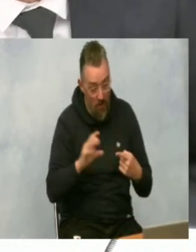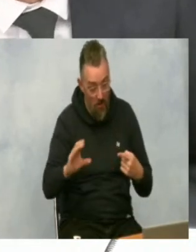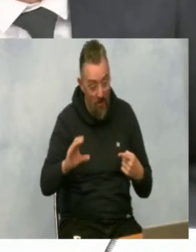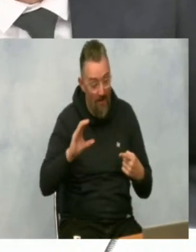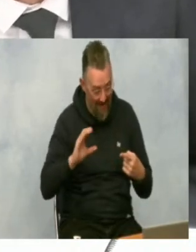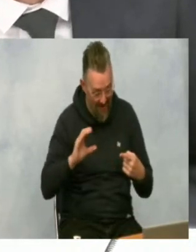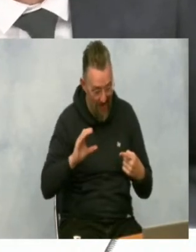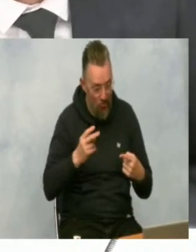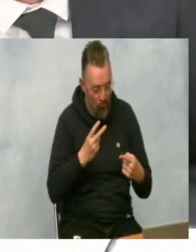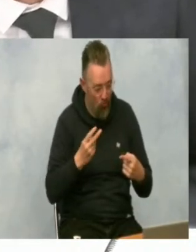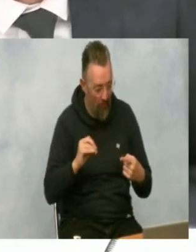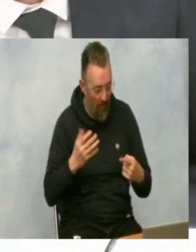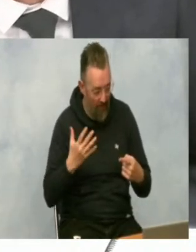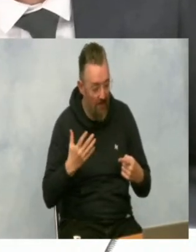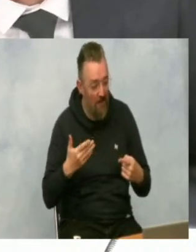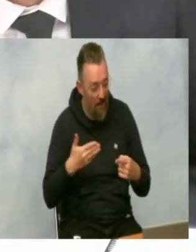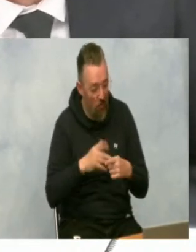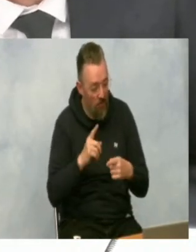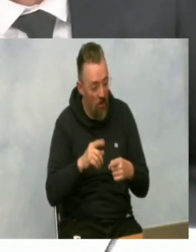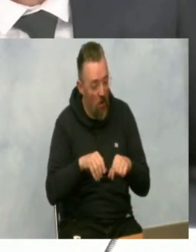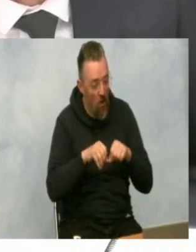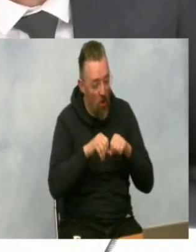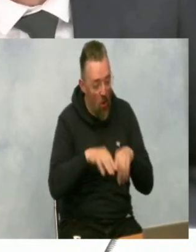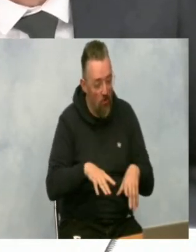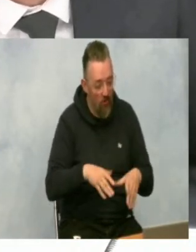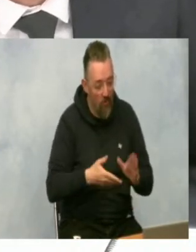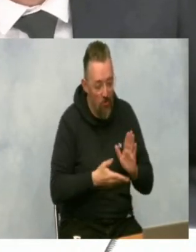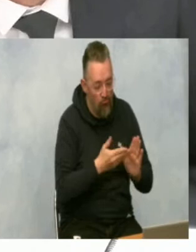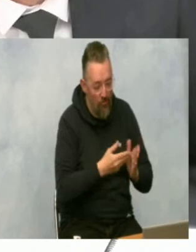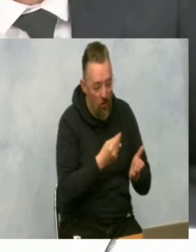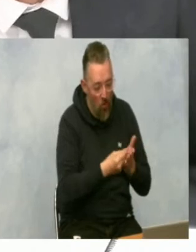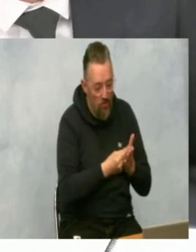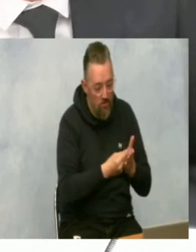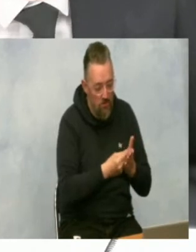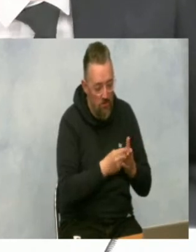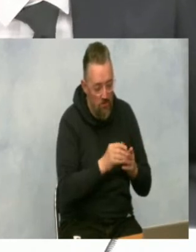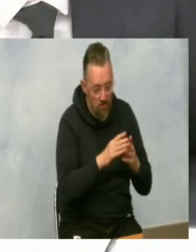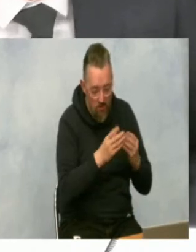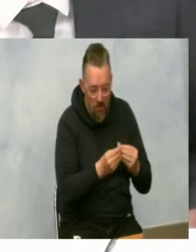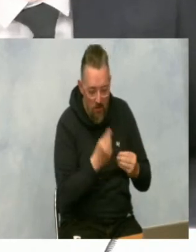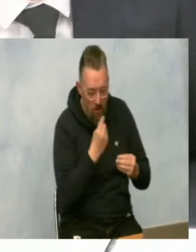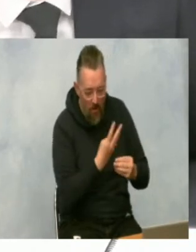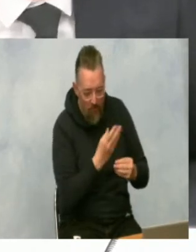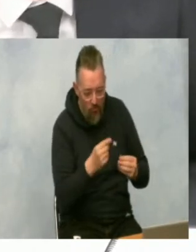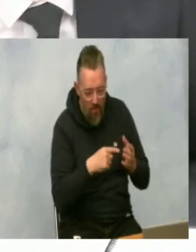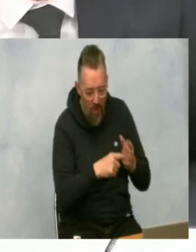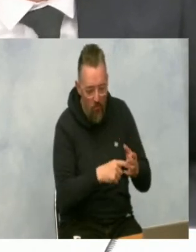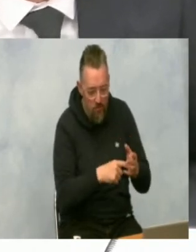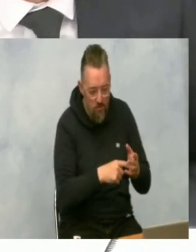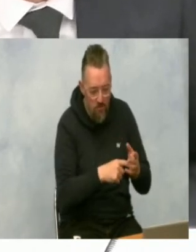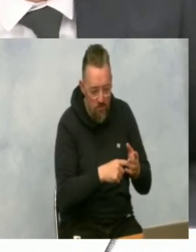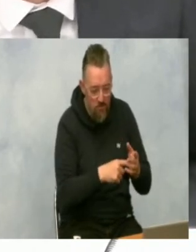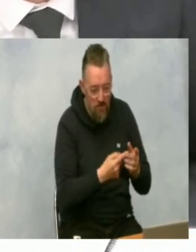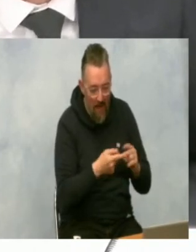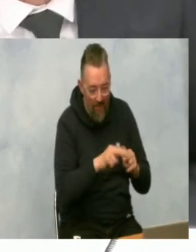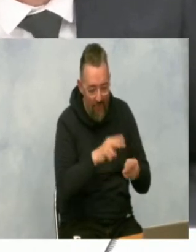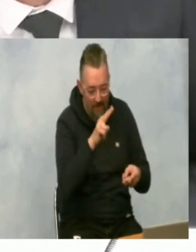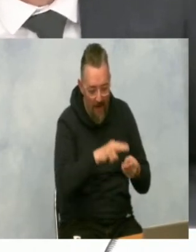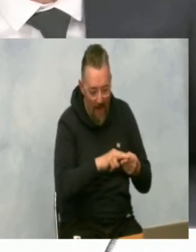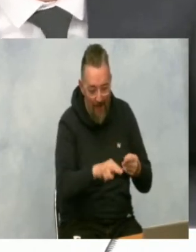is obviously the loss of the ongoing running costs associated with the building, either vacant or